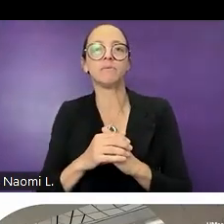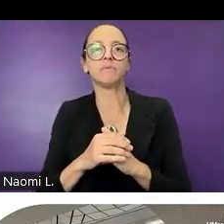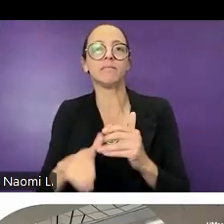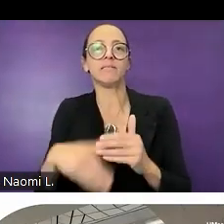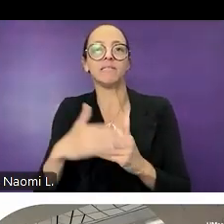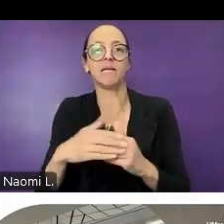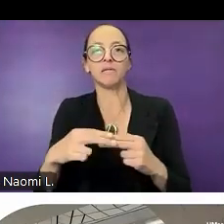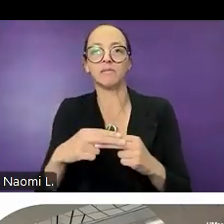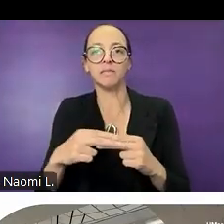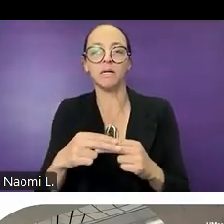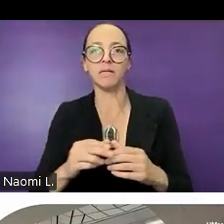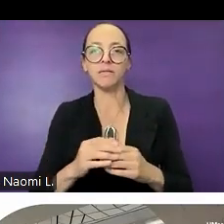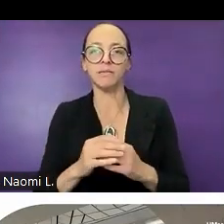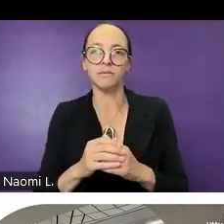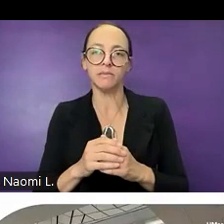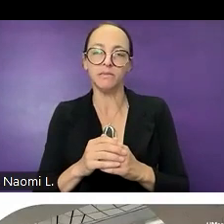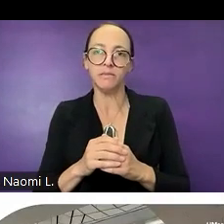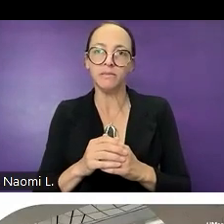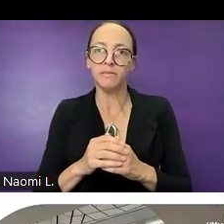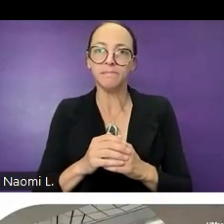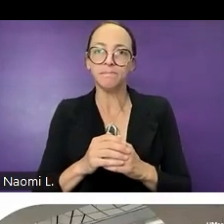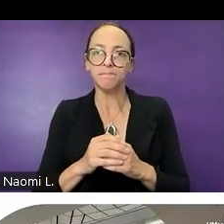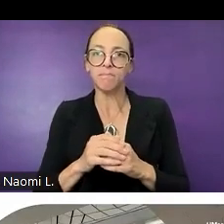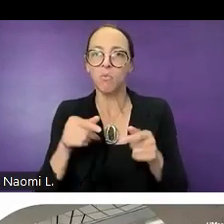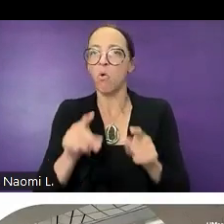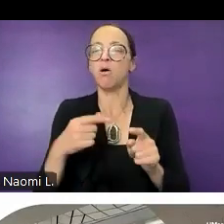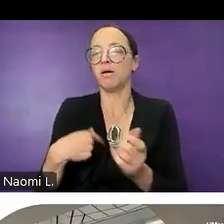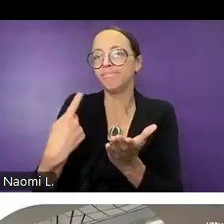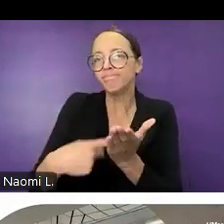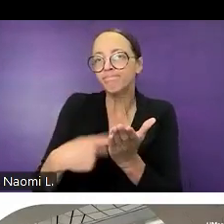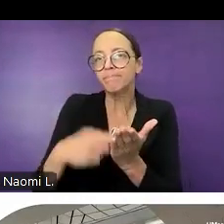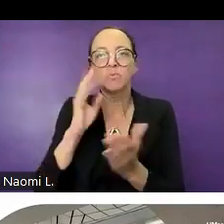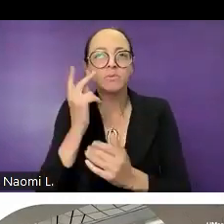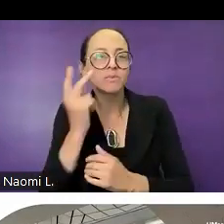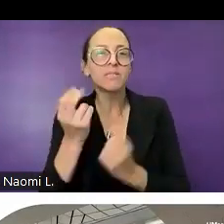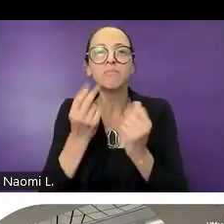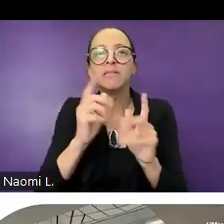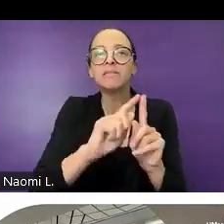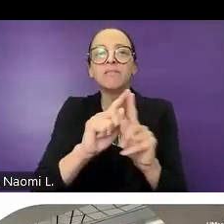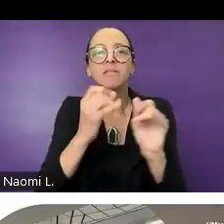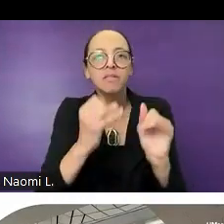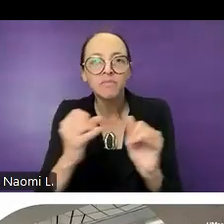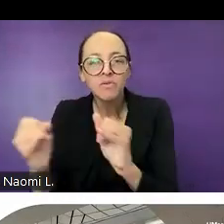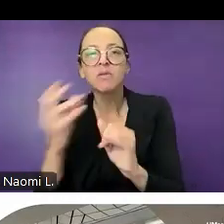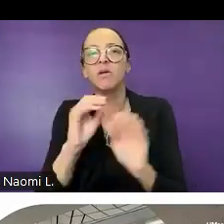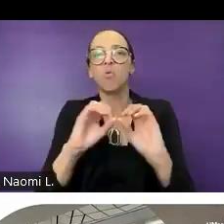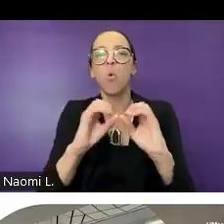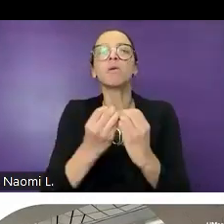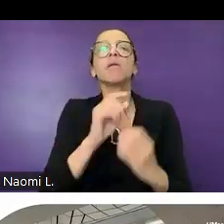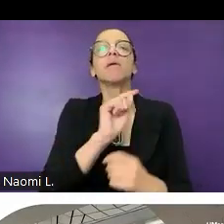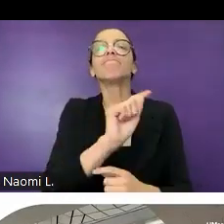While as you'll see as I go through this, there are many individuals and organizations working on this initiatives. They